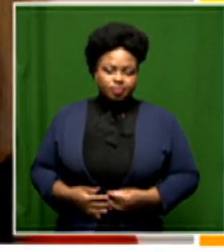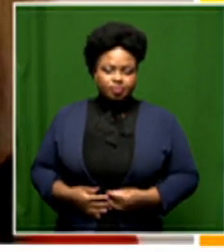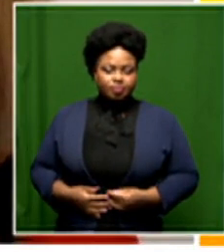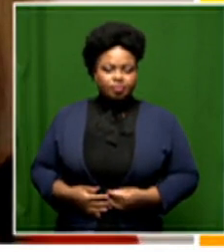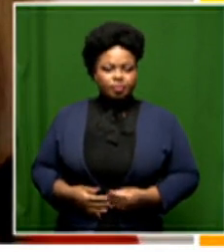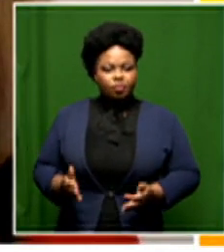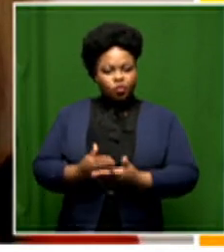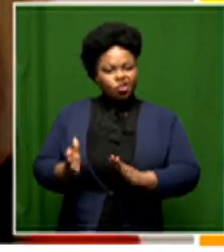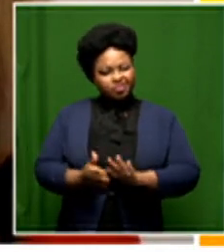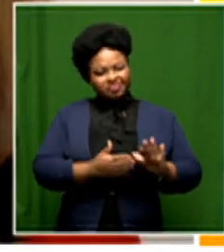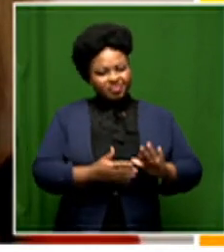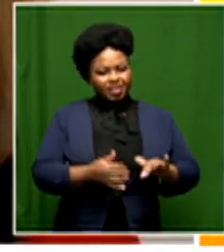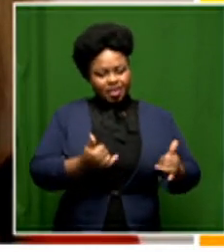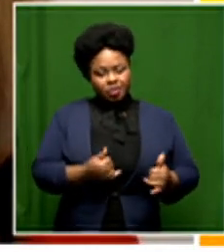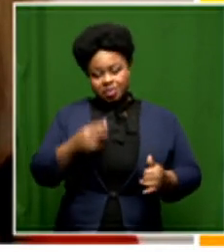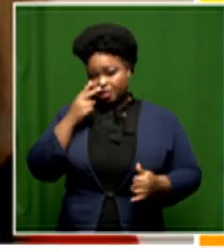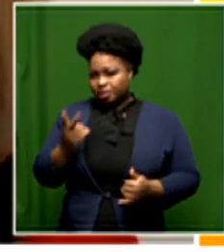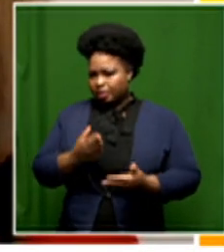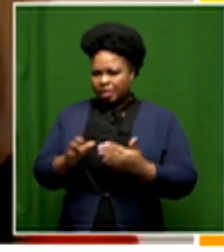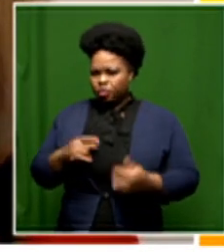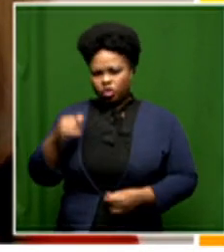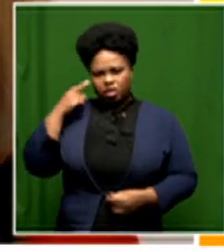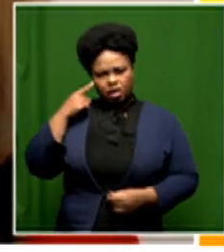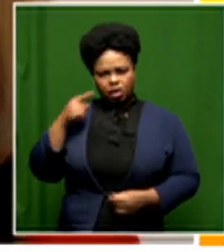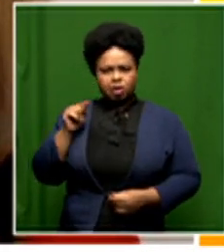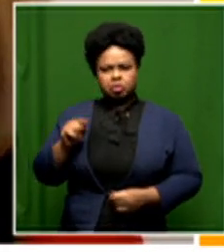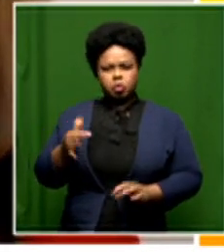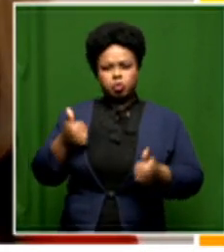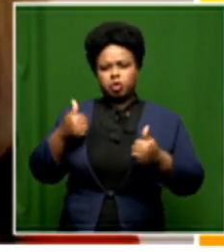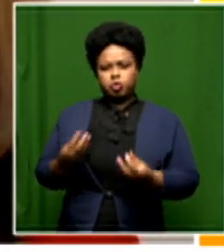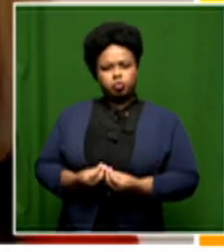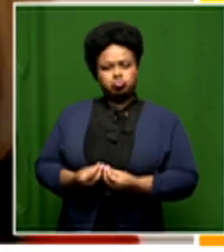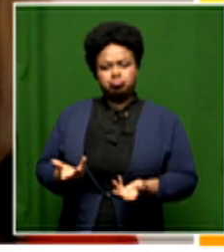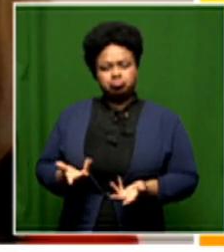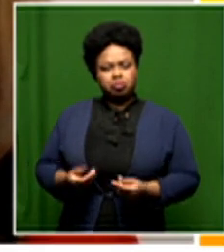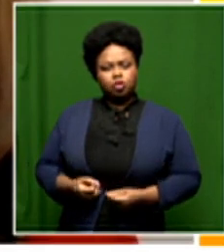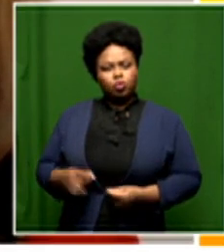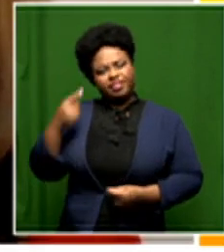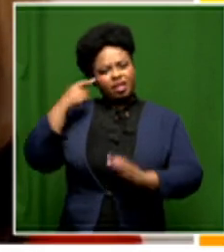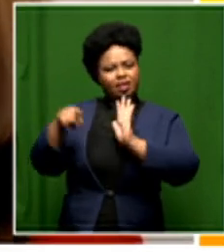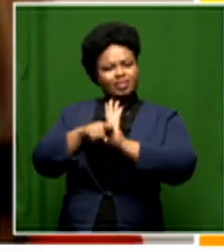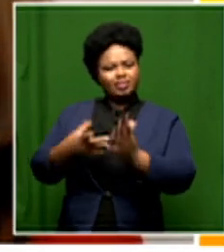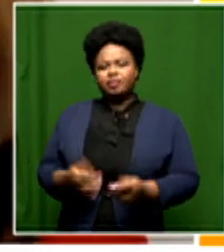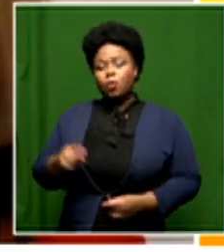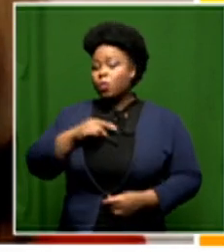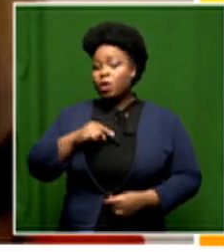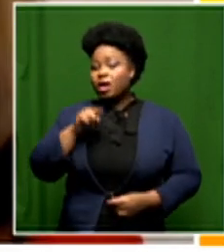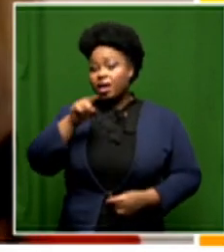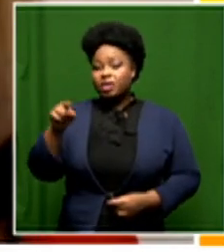let's put those aside and let's perhaps look at the ones that didn't think he's doing a good job. Why? What are the reasons they think